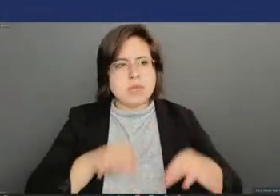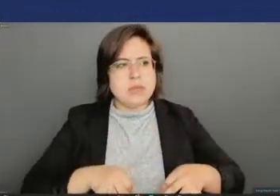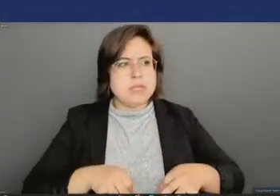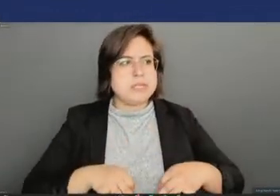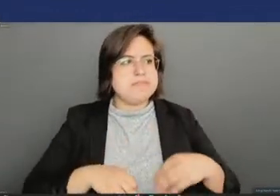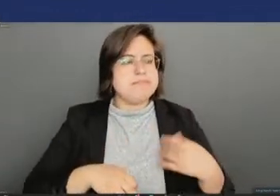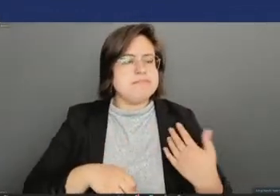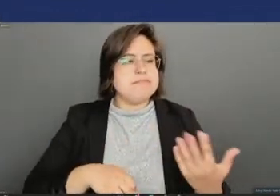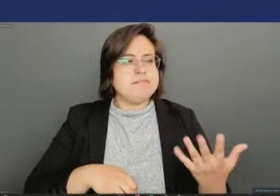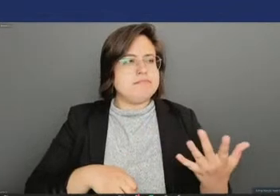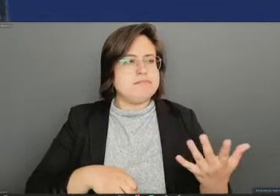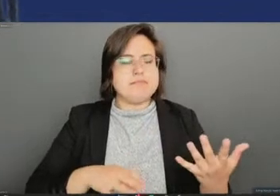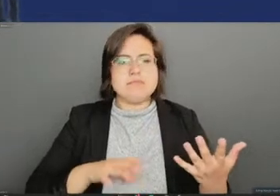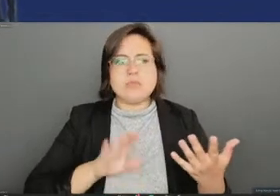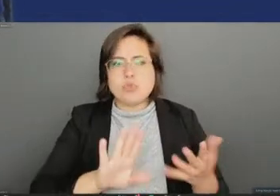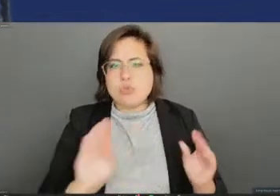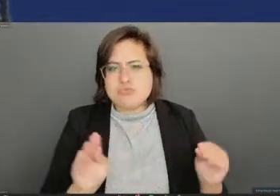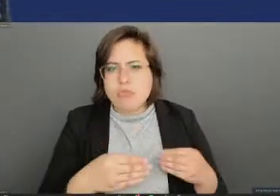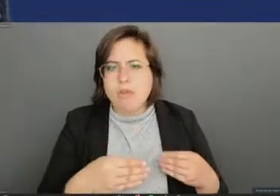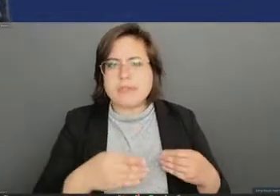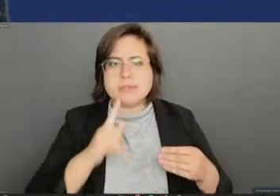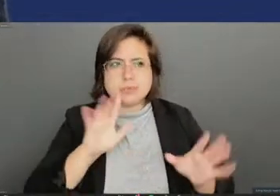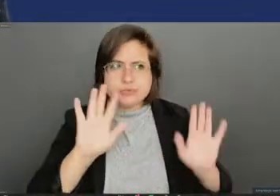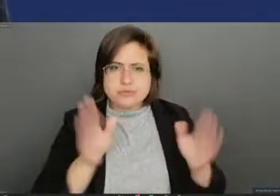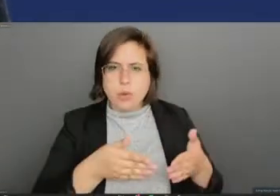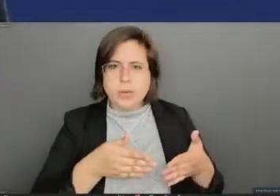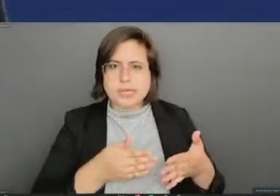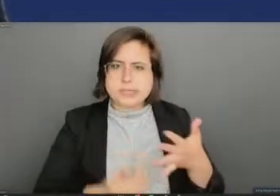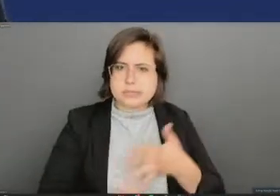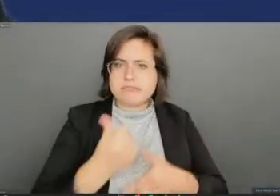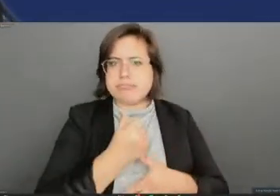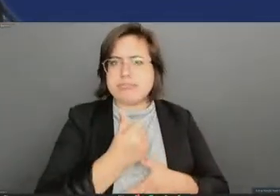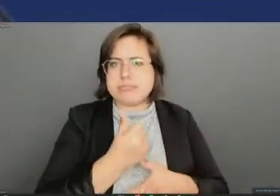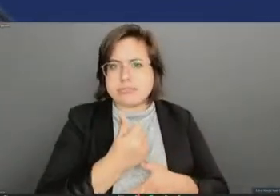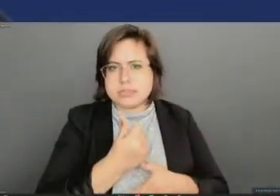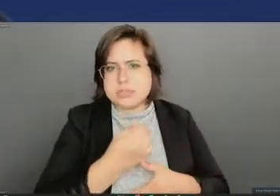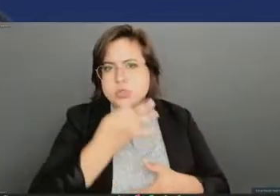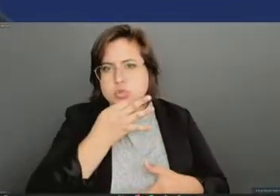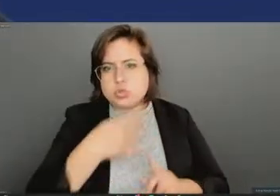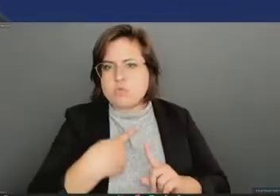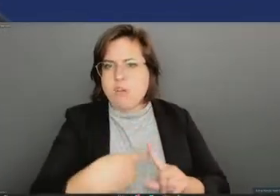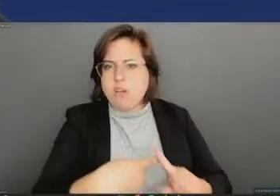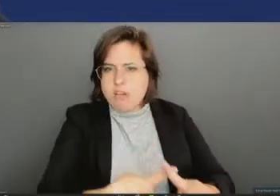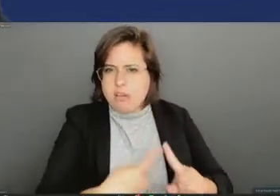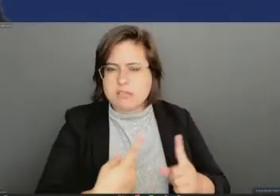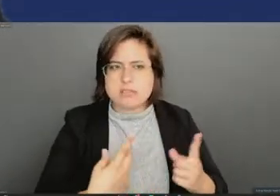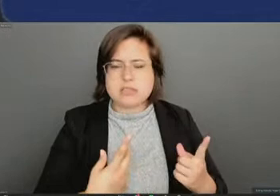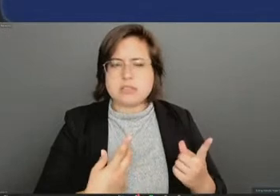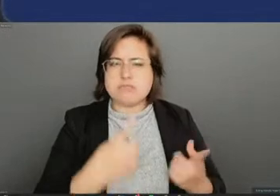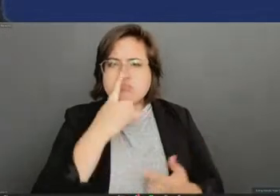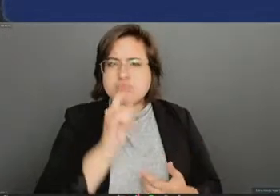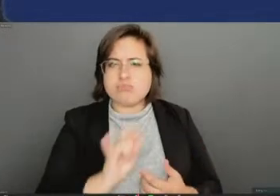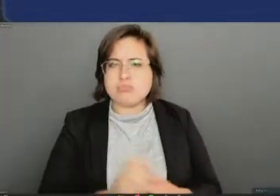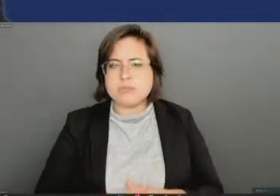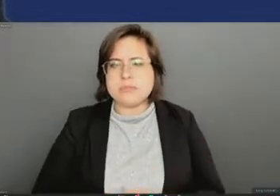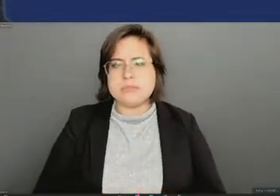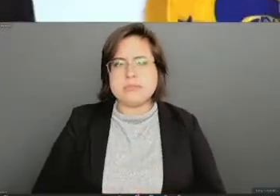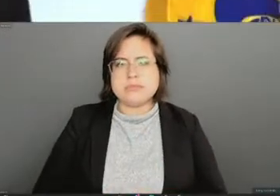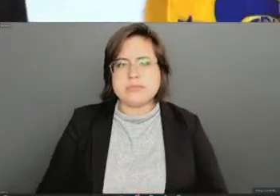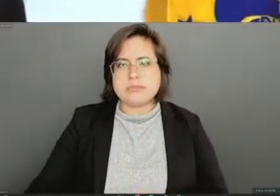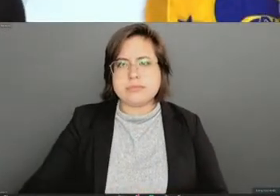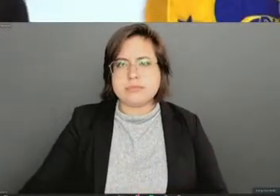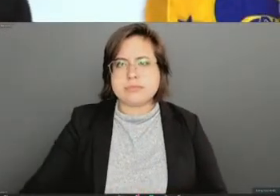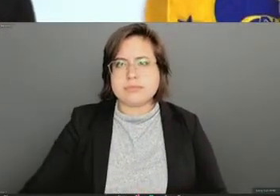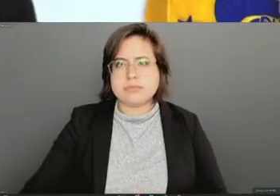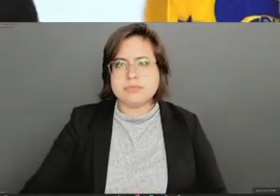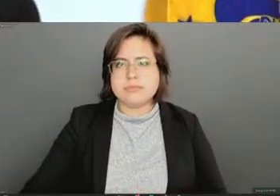you think your office will be focusing on in these coming months and administration. Well,